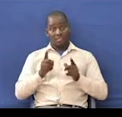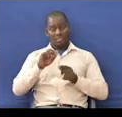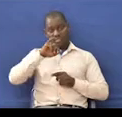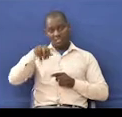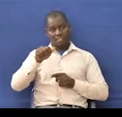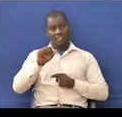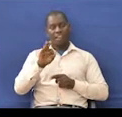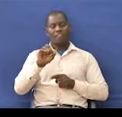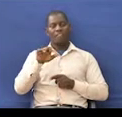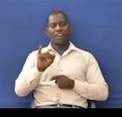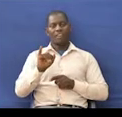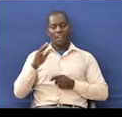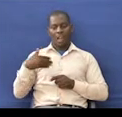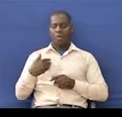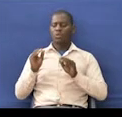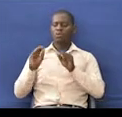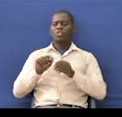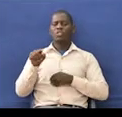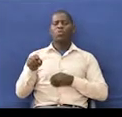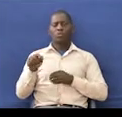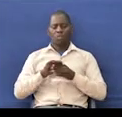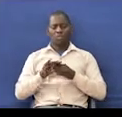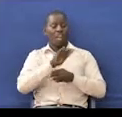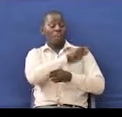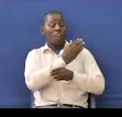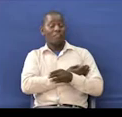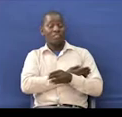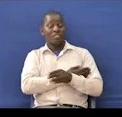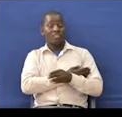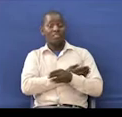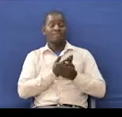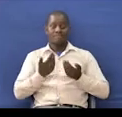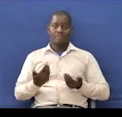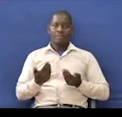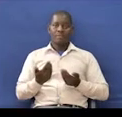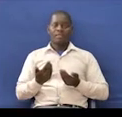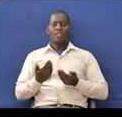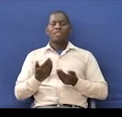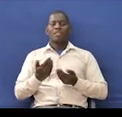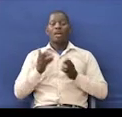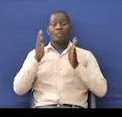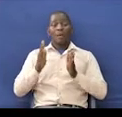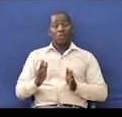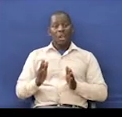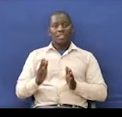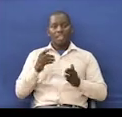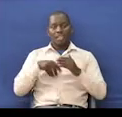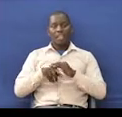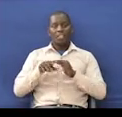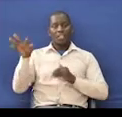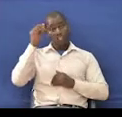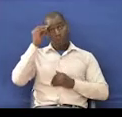going to teach you the topic named forces in equilibrium and particularly in the subtopic